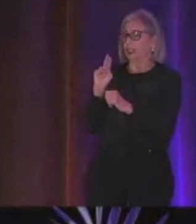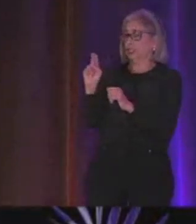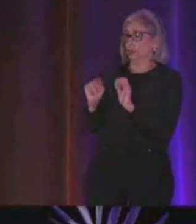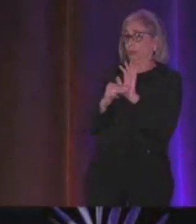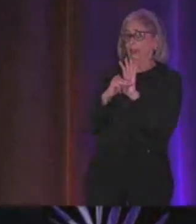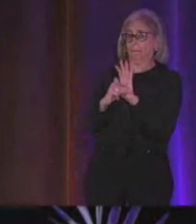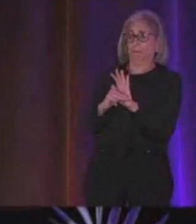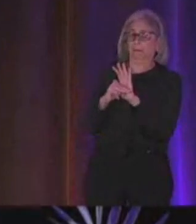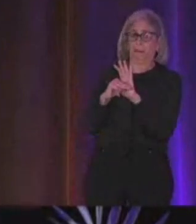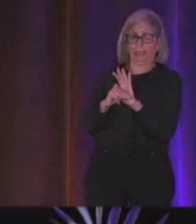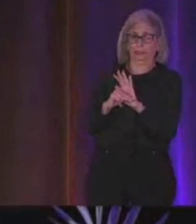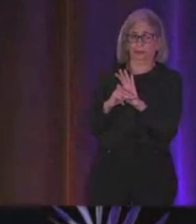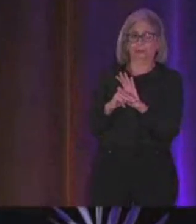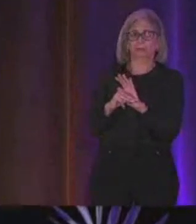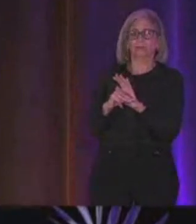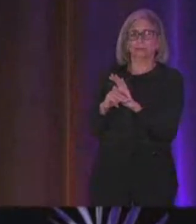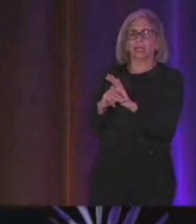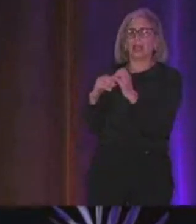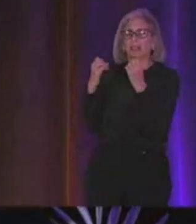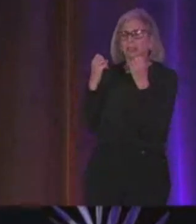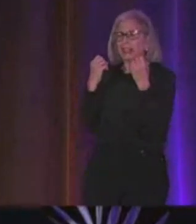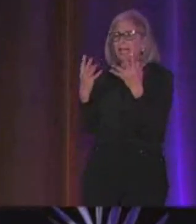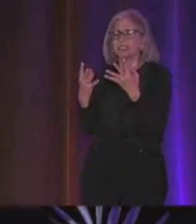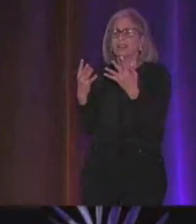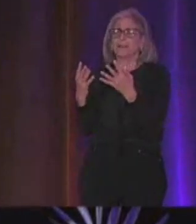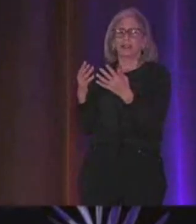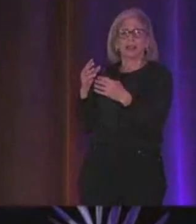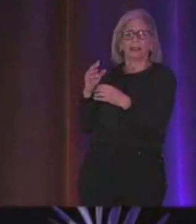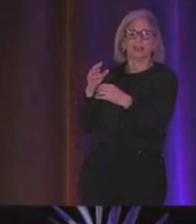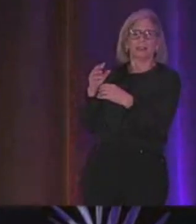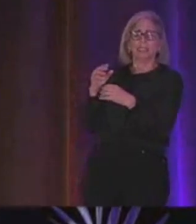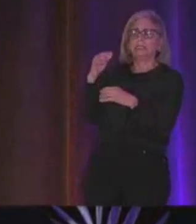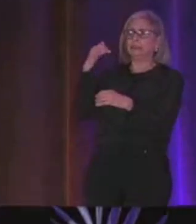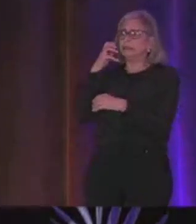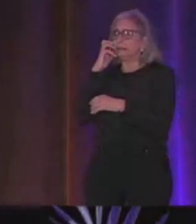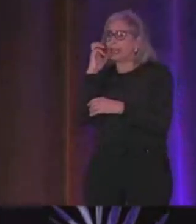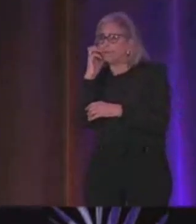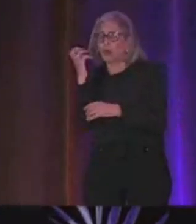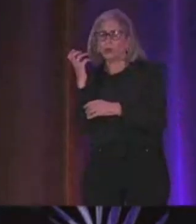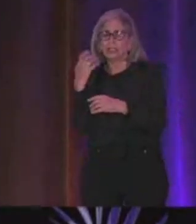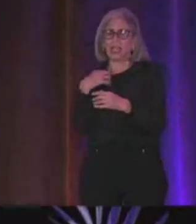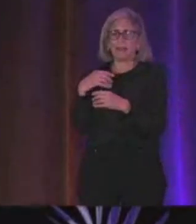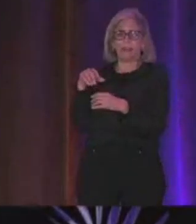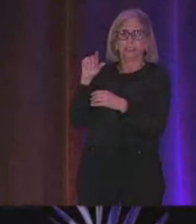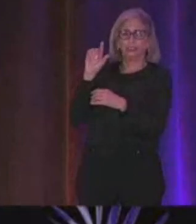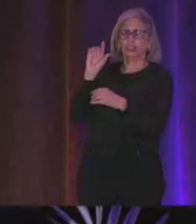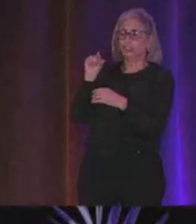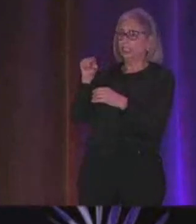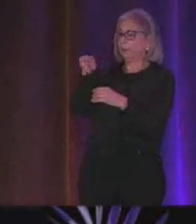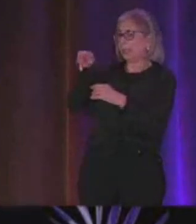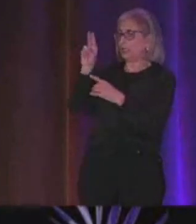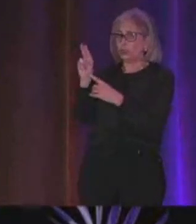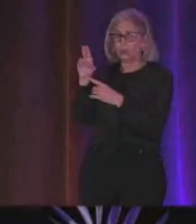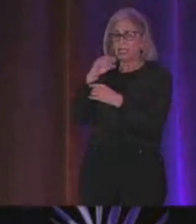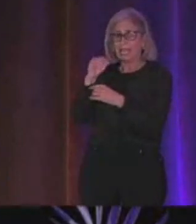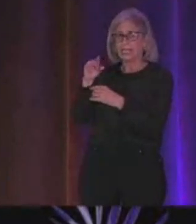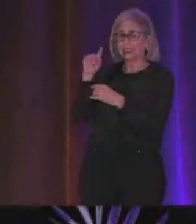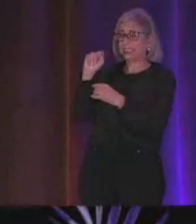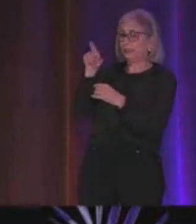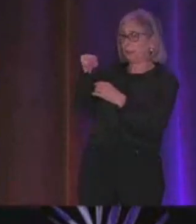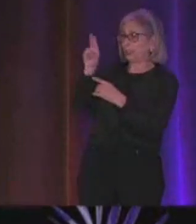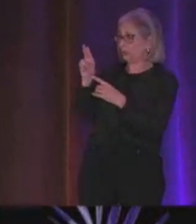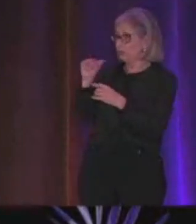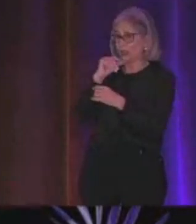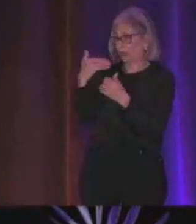of applications, a lot of Android and like a lot of cell phones, they do have the GPUs and the TPUs inbuilt right now. So we can